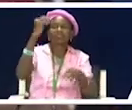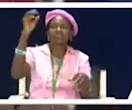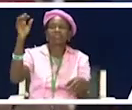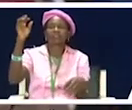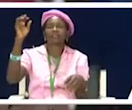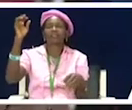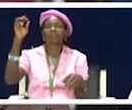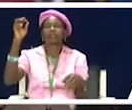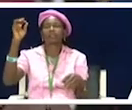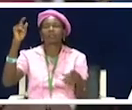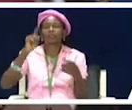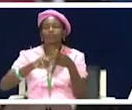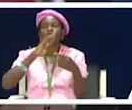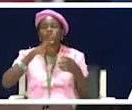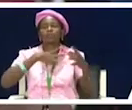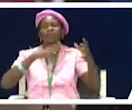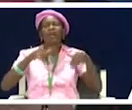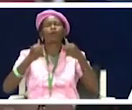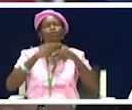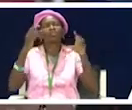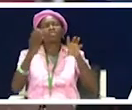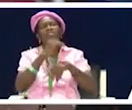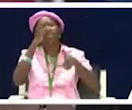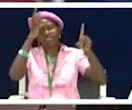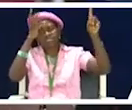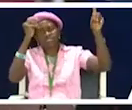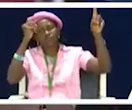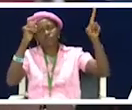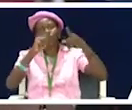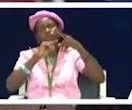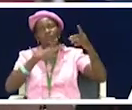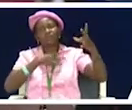to be interested in me?